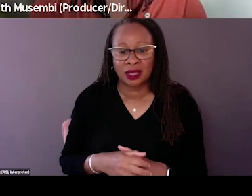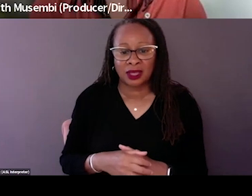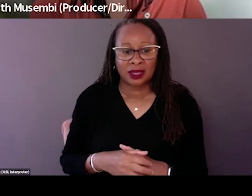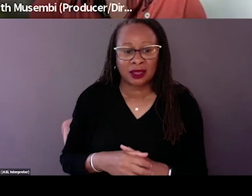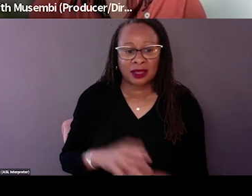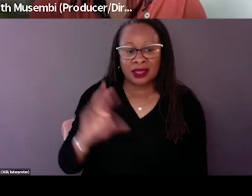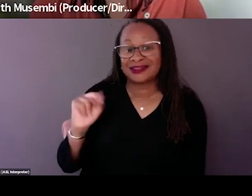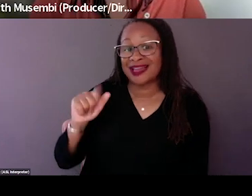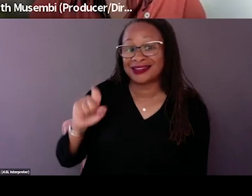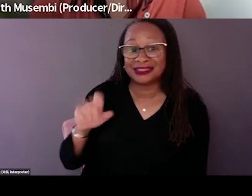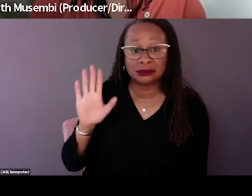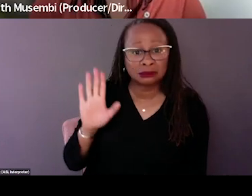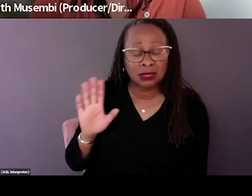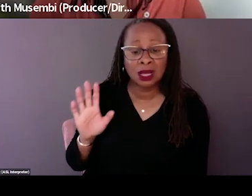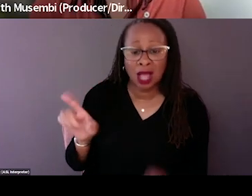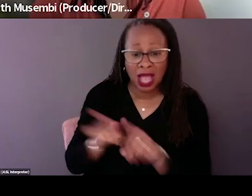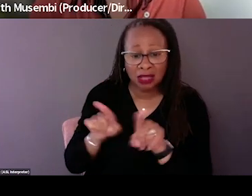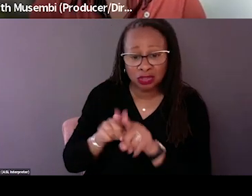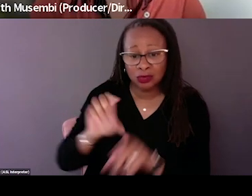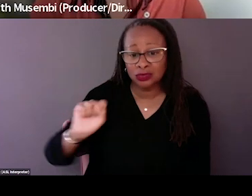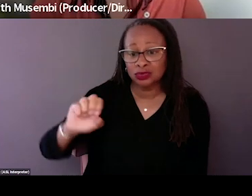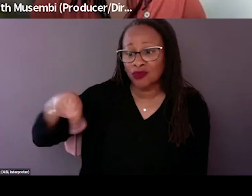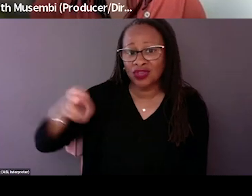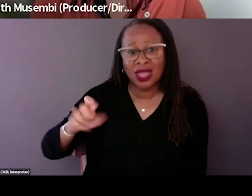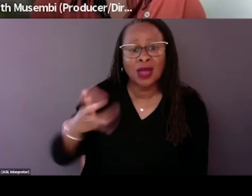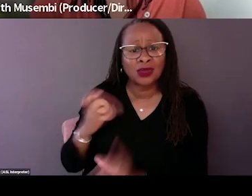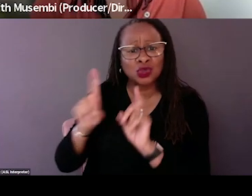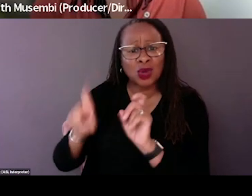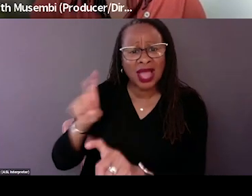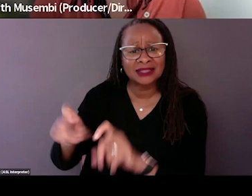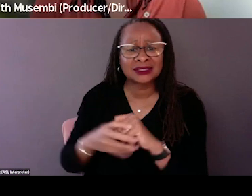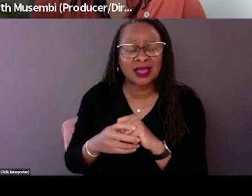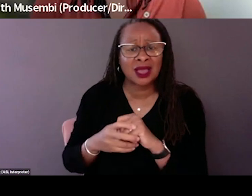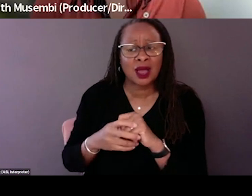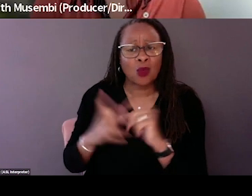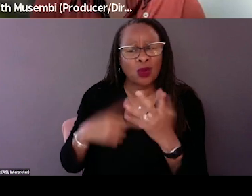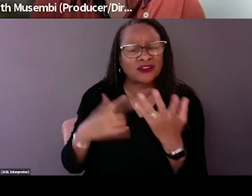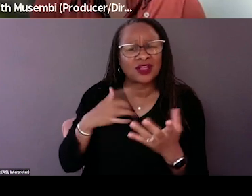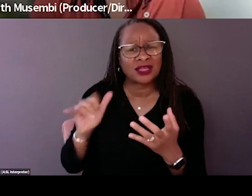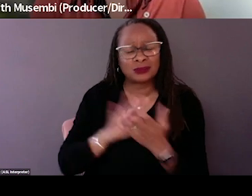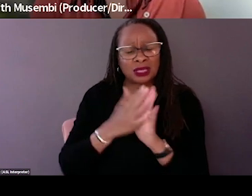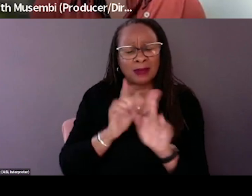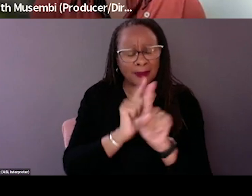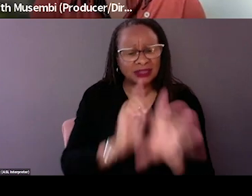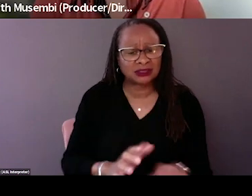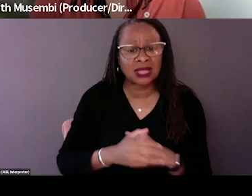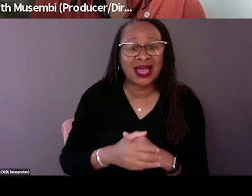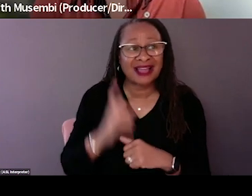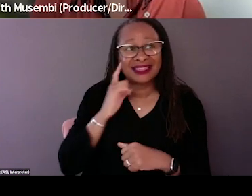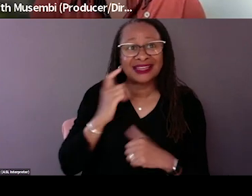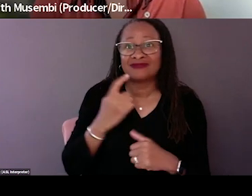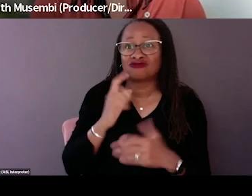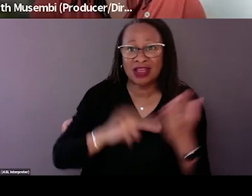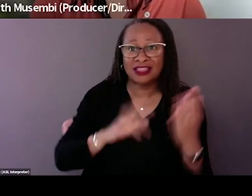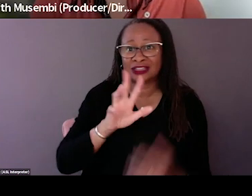Sophie too, what was it like being a mentor for you? Because I think I read there was like 5% of wildlife filmmakers are women.